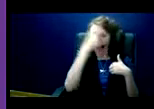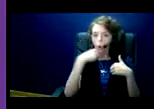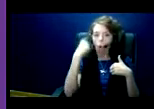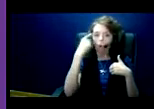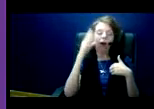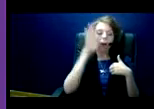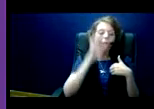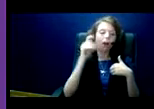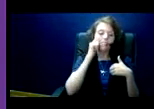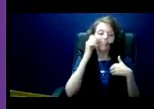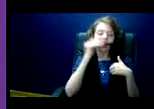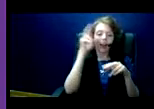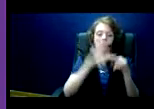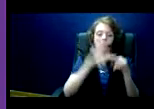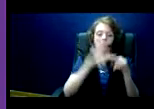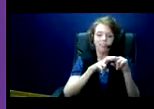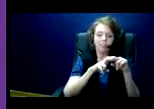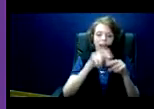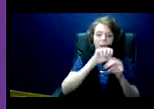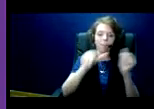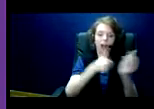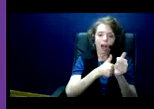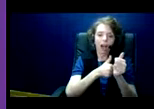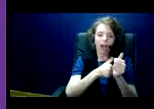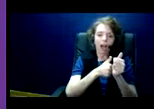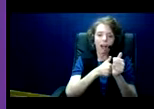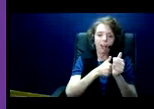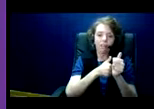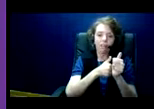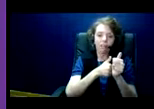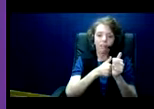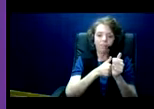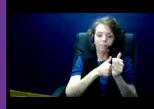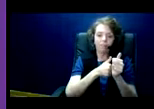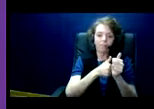skin, and I'm sitting behind a